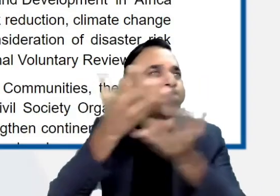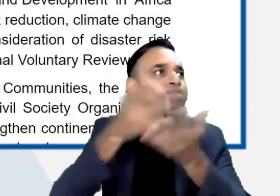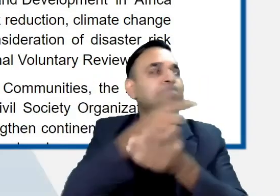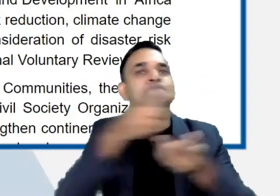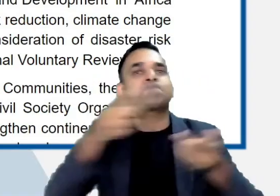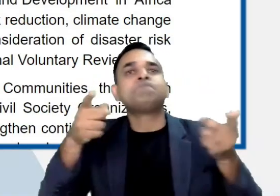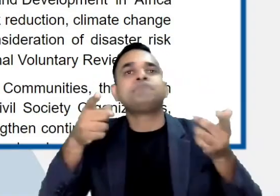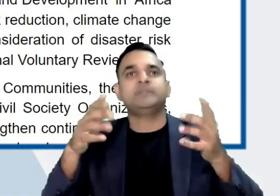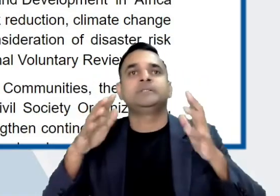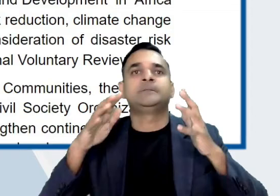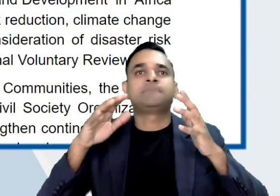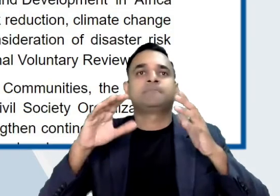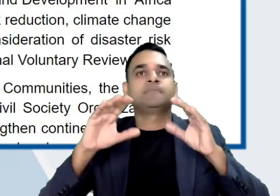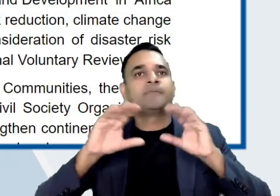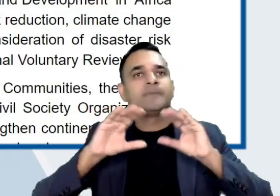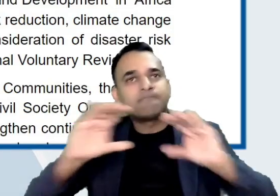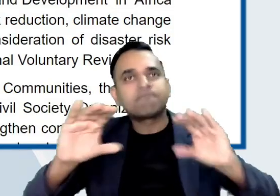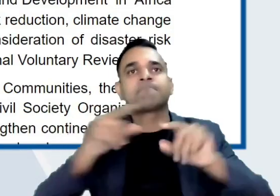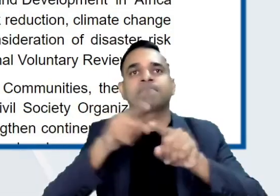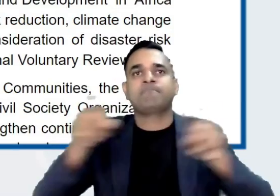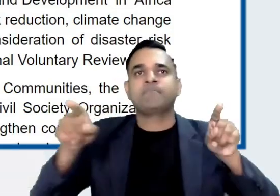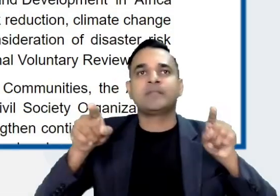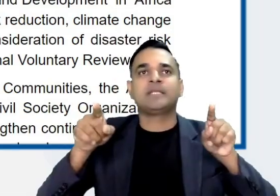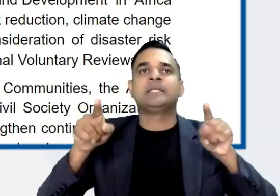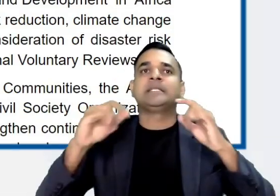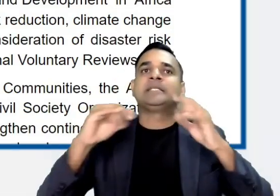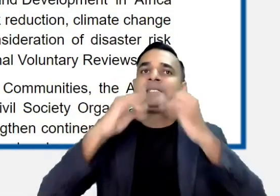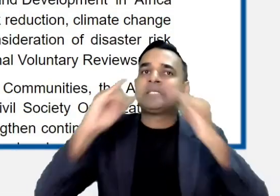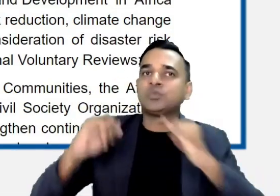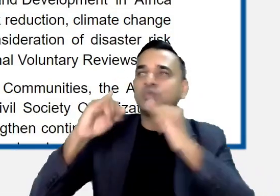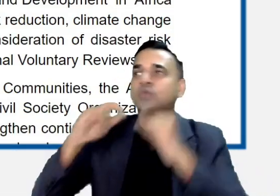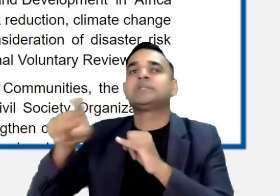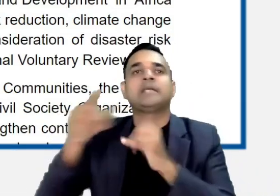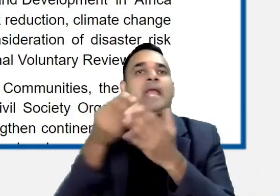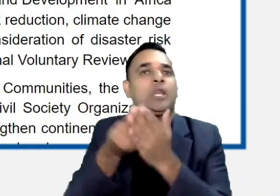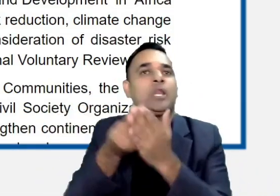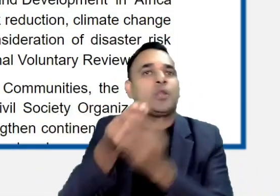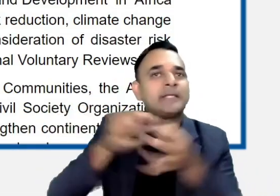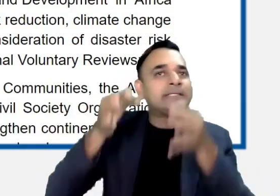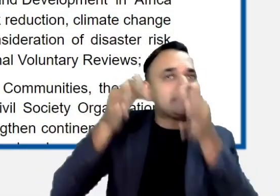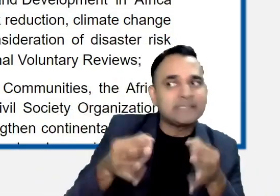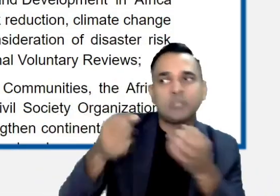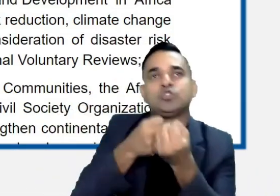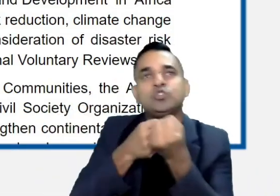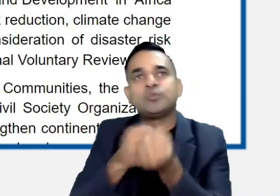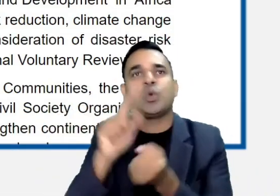and prioritize investments for disaster risk reduction, climate change adaptation, and sustainable